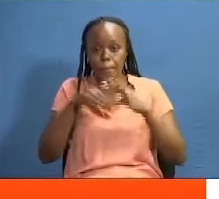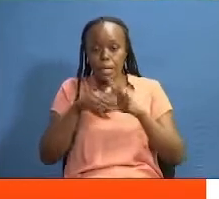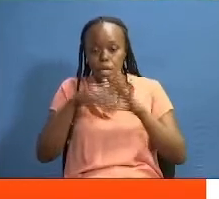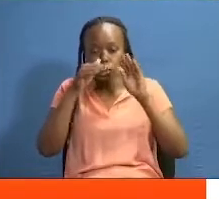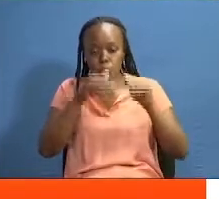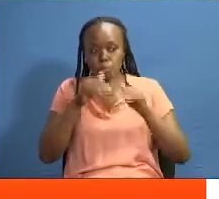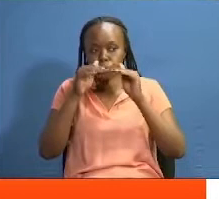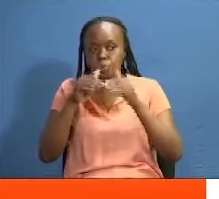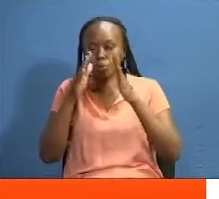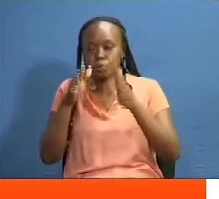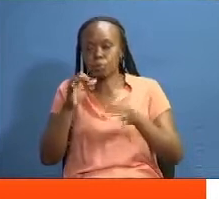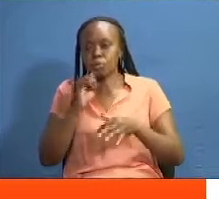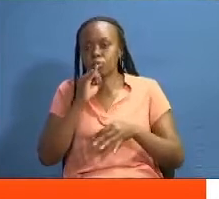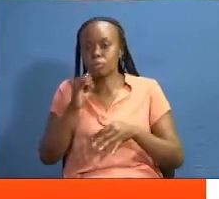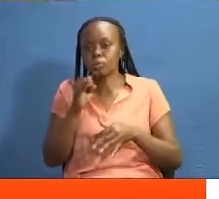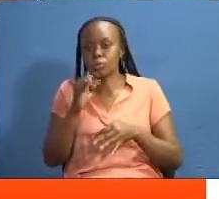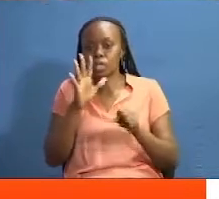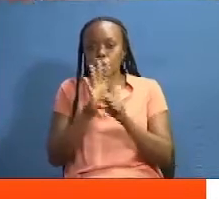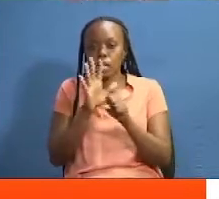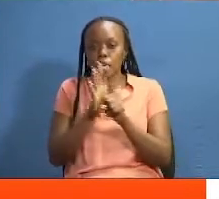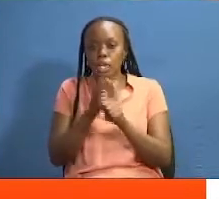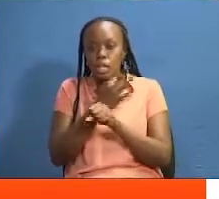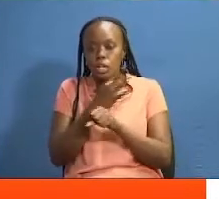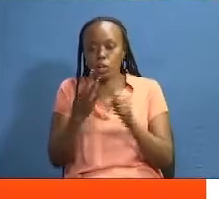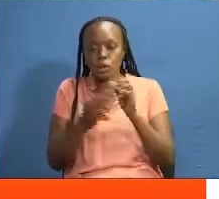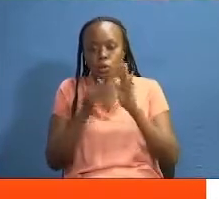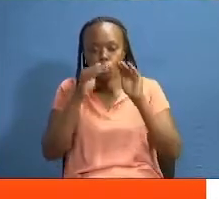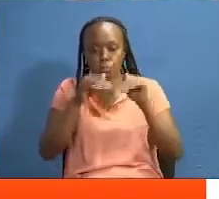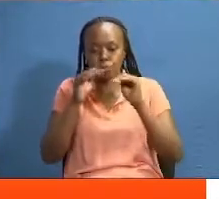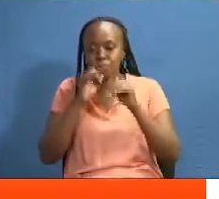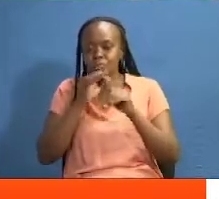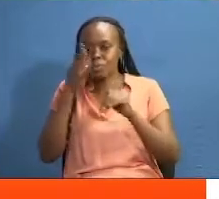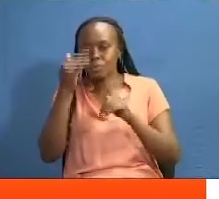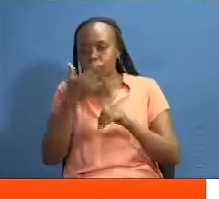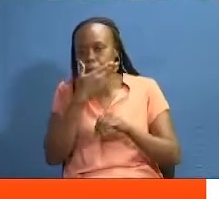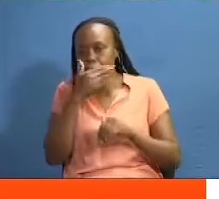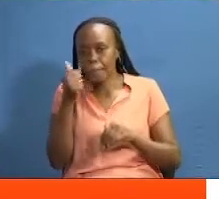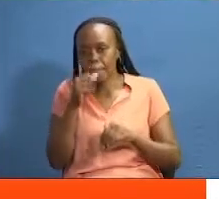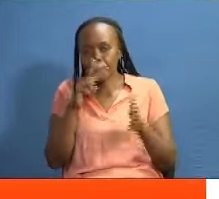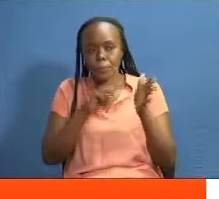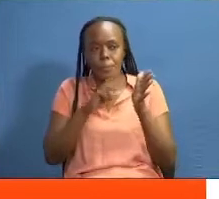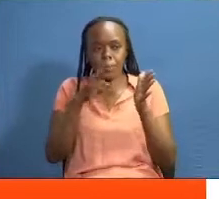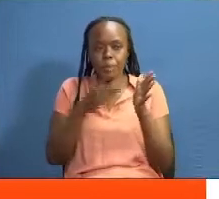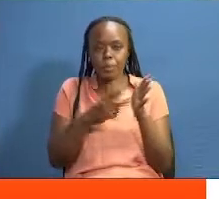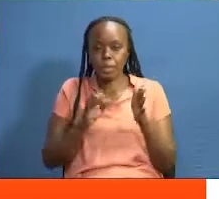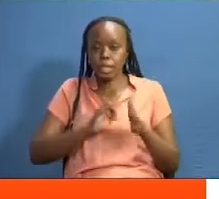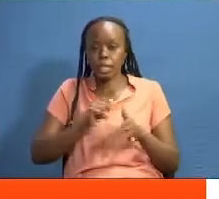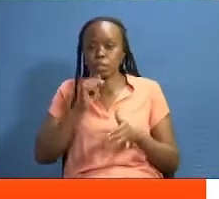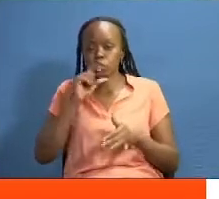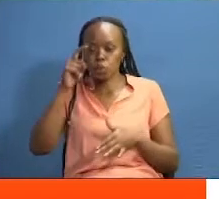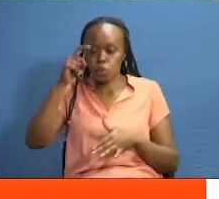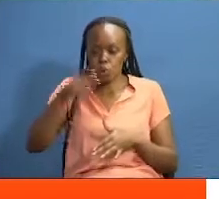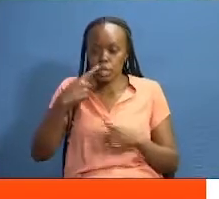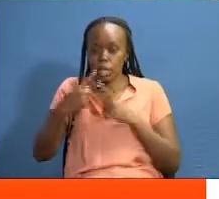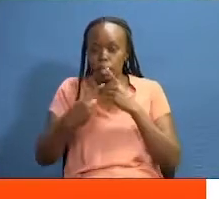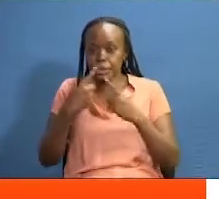agriculture. He's doing a lot of crop farming right now, and is even doing better. Right. It means I don't need to